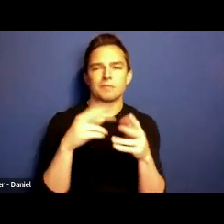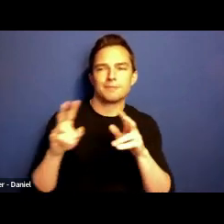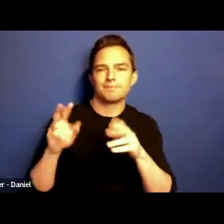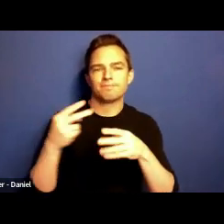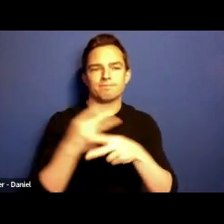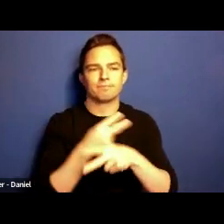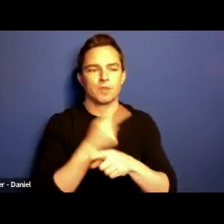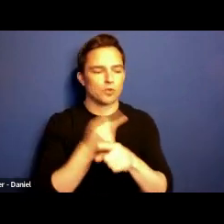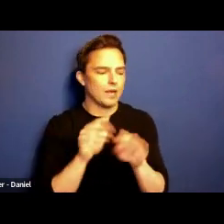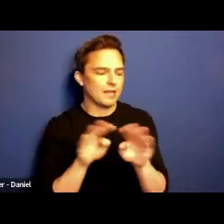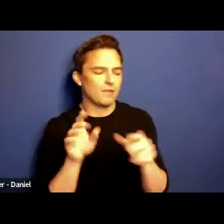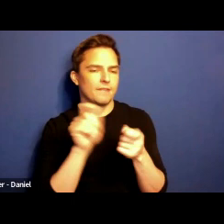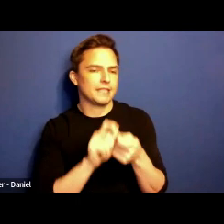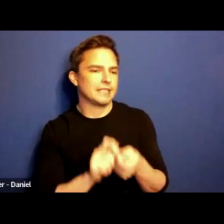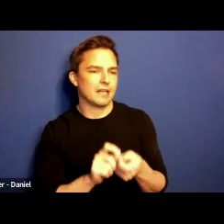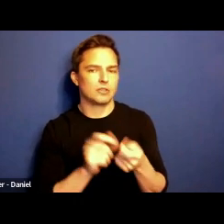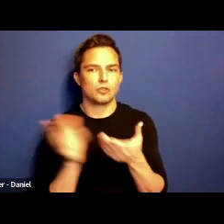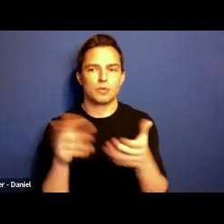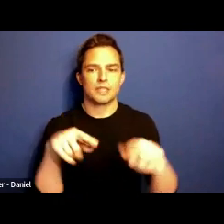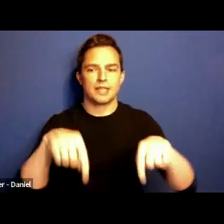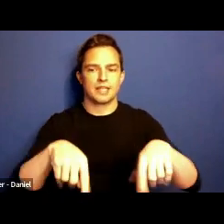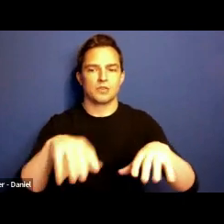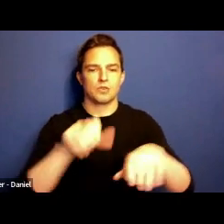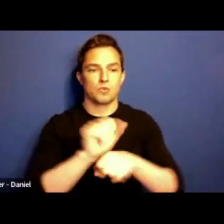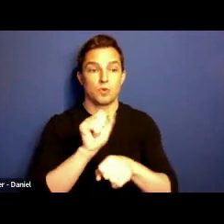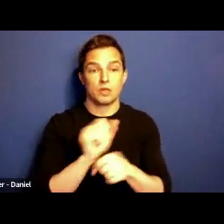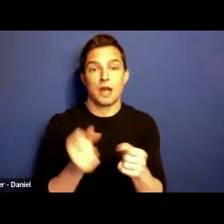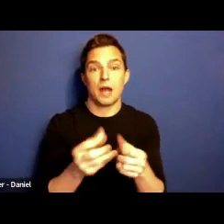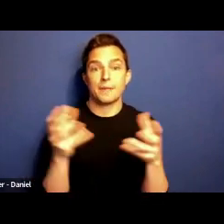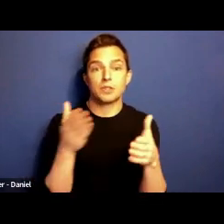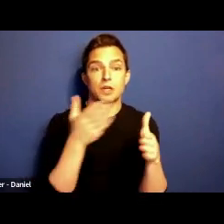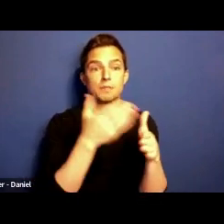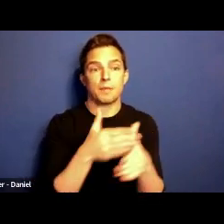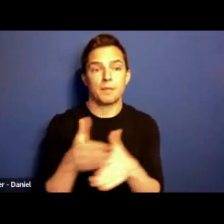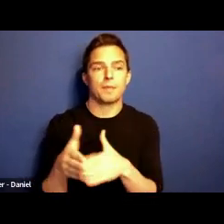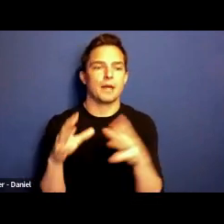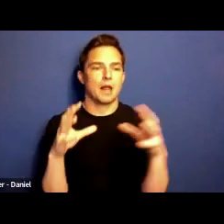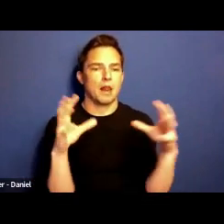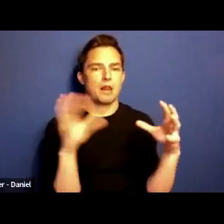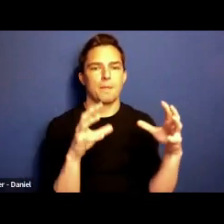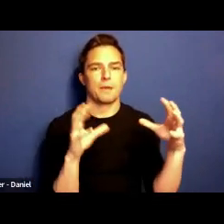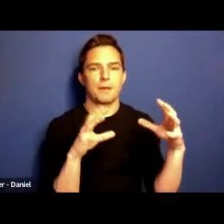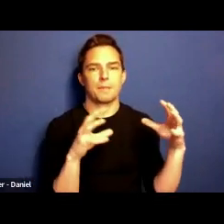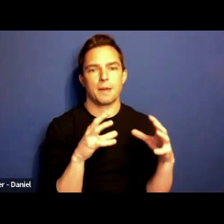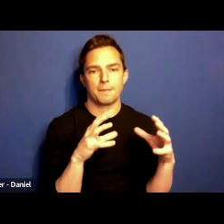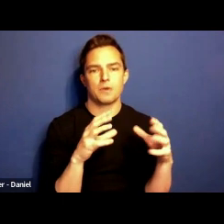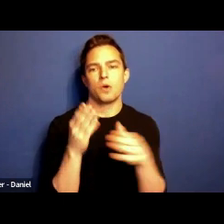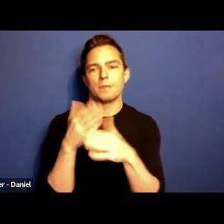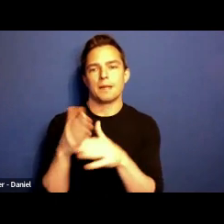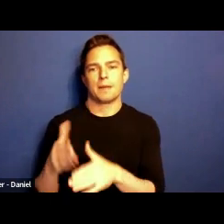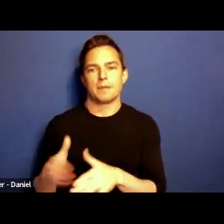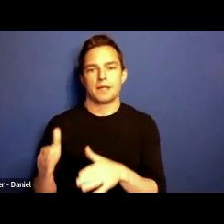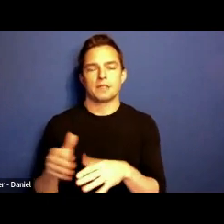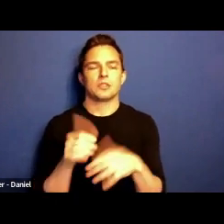of detail to bring into this work. How much lumping and splitting do we need to do so that we can really center